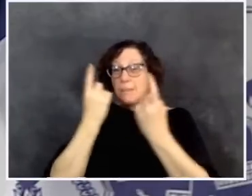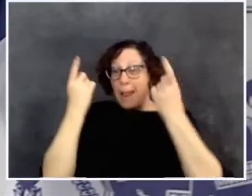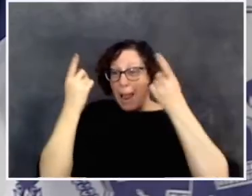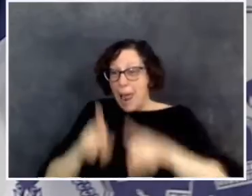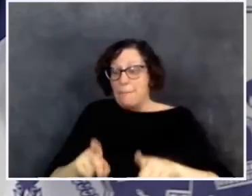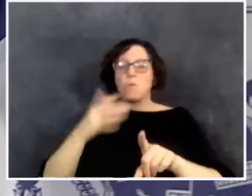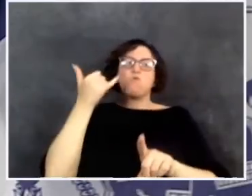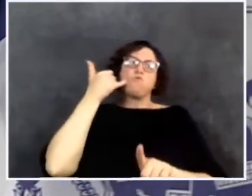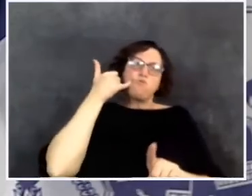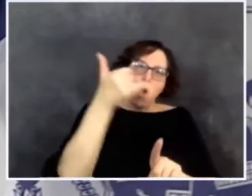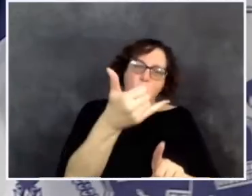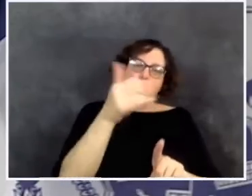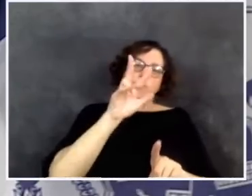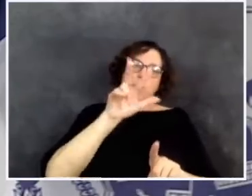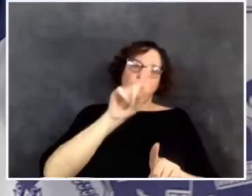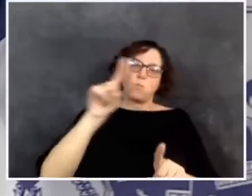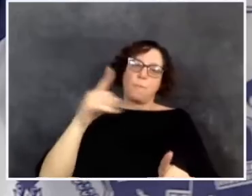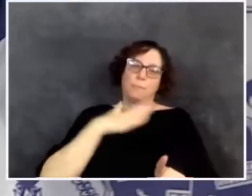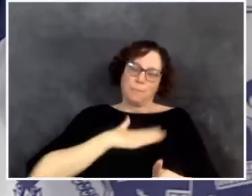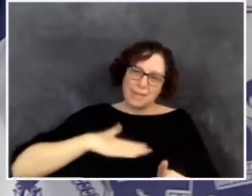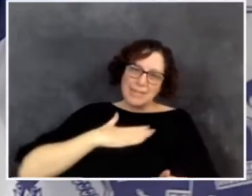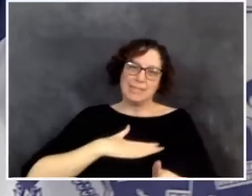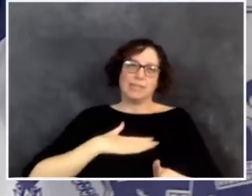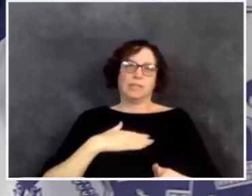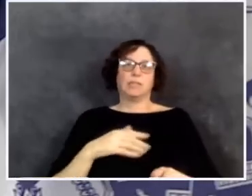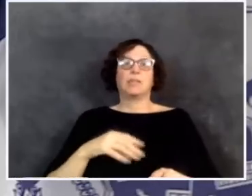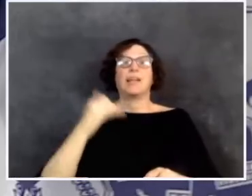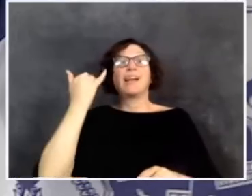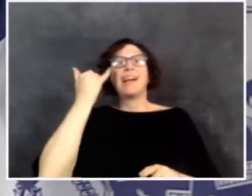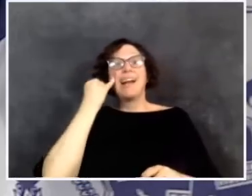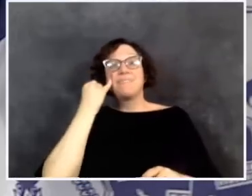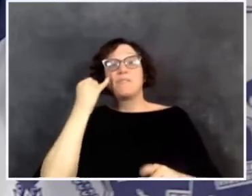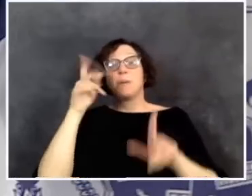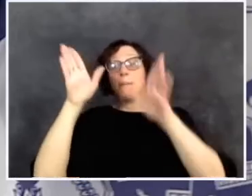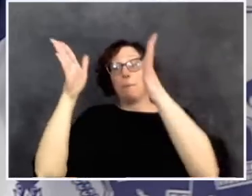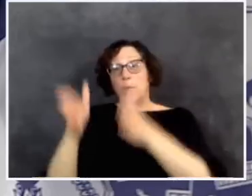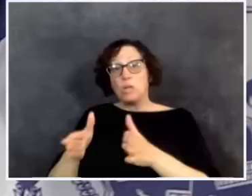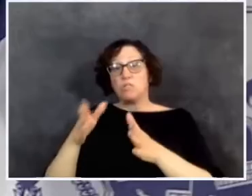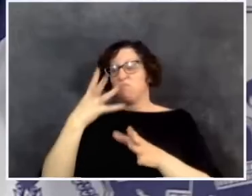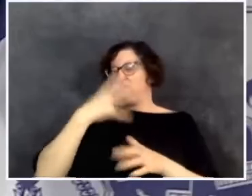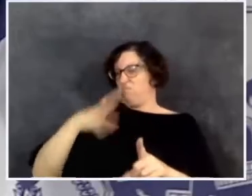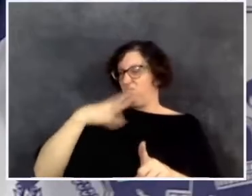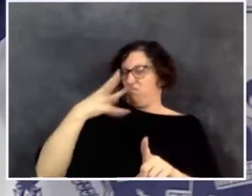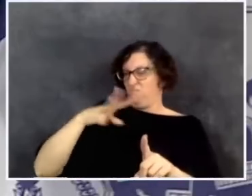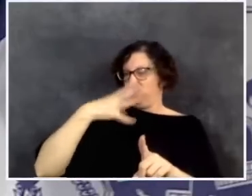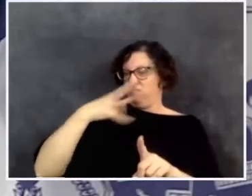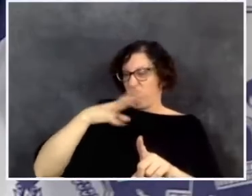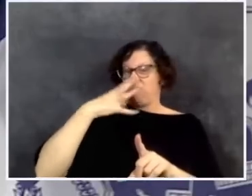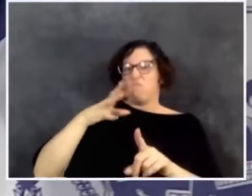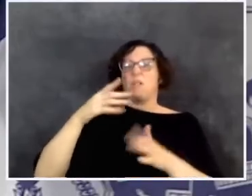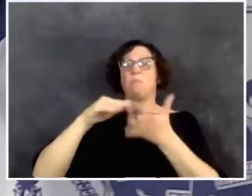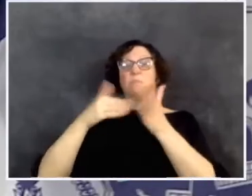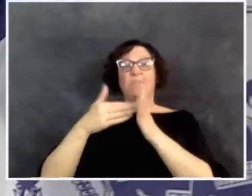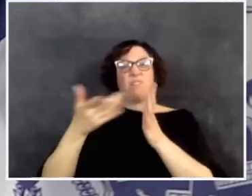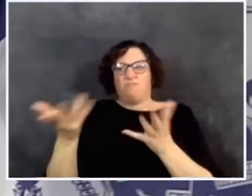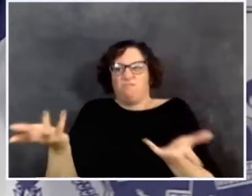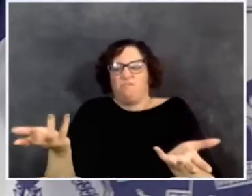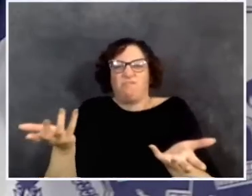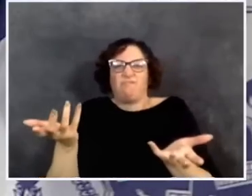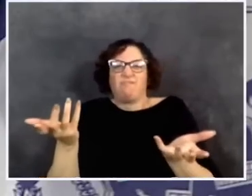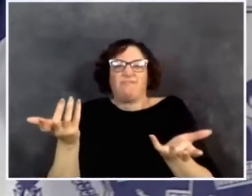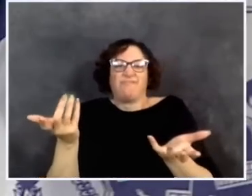Anyone who's ignoring these instructions is putting other people's lives in danger. And, I would say to people across all